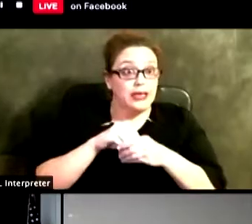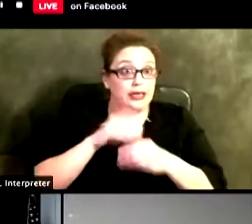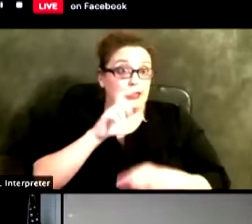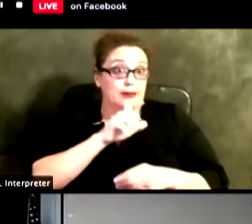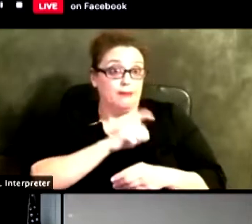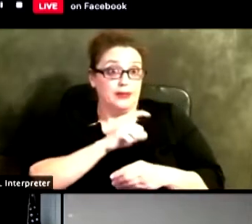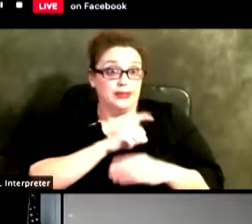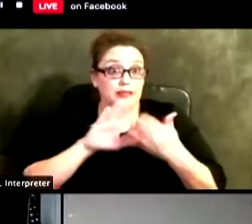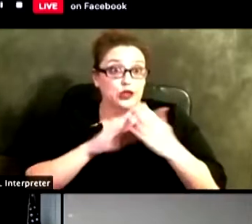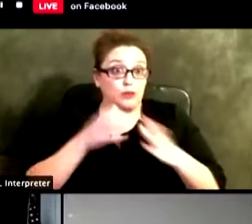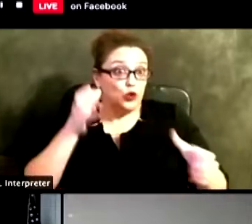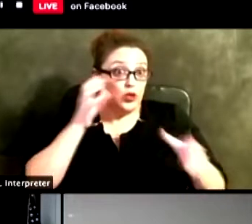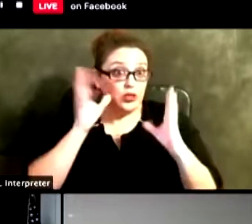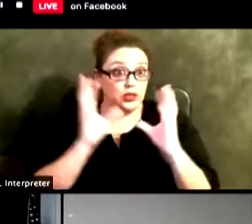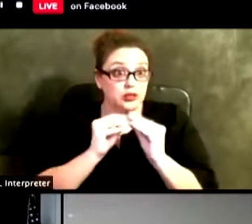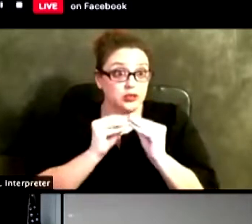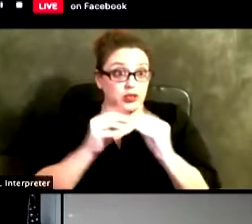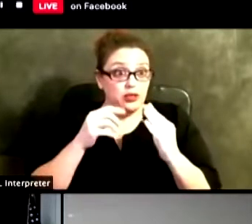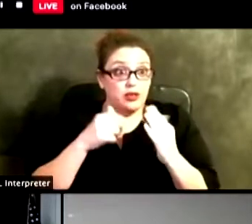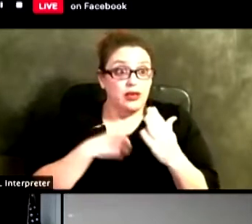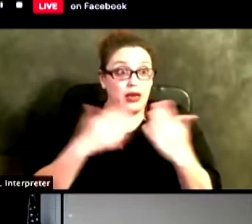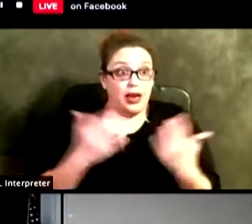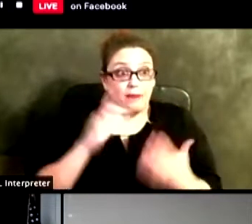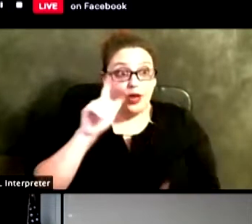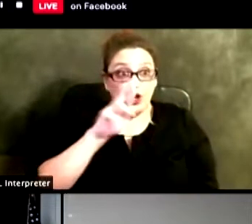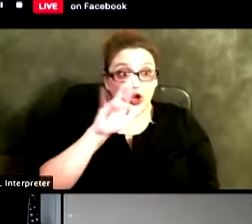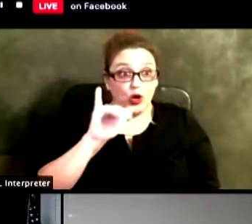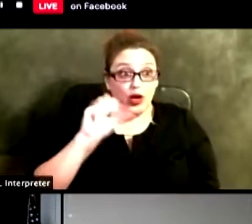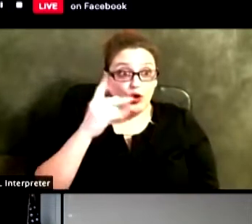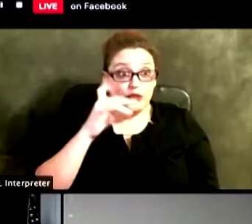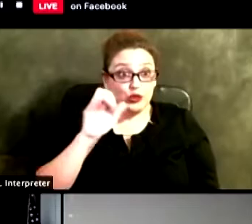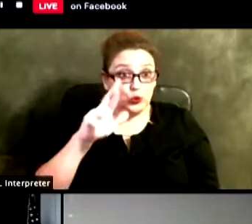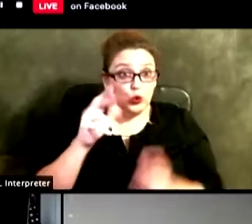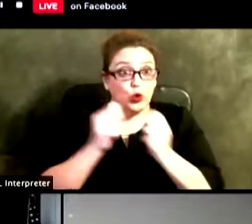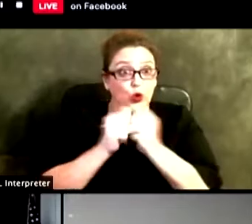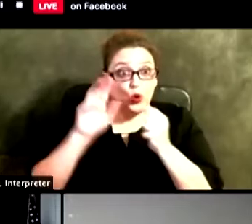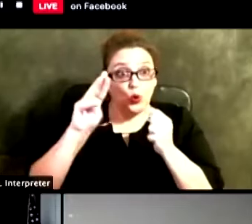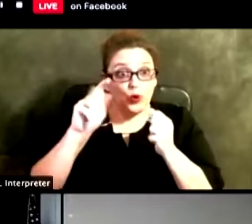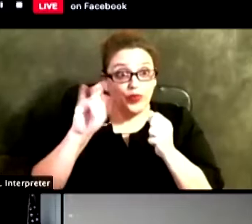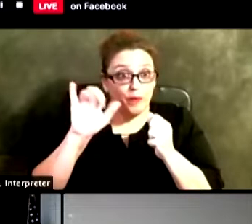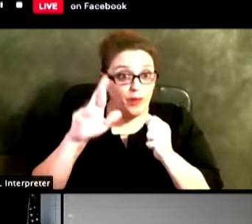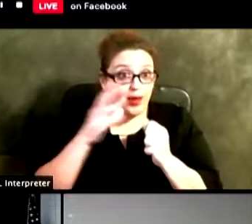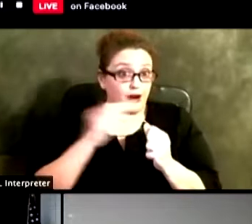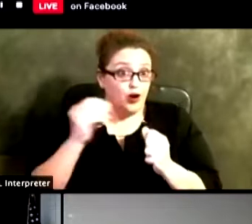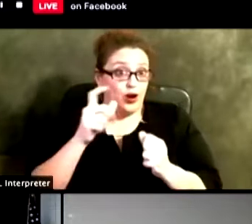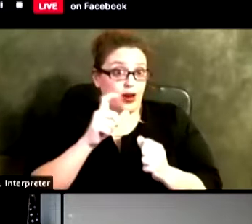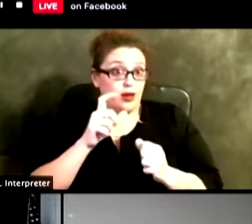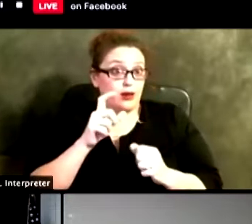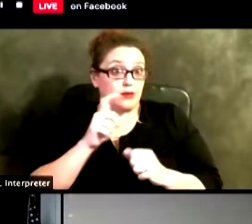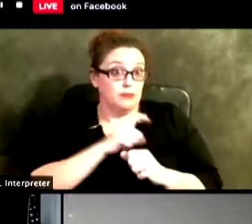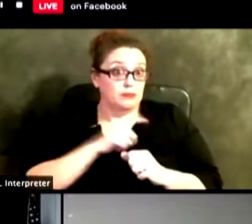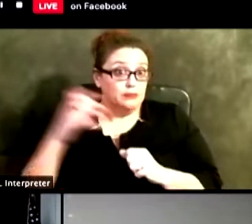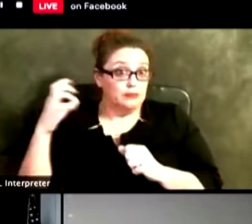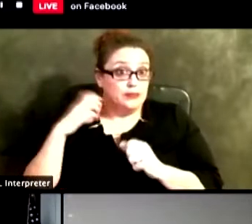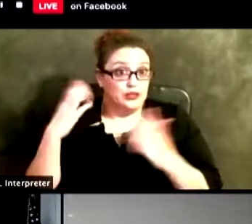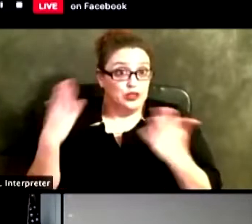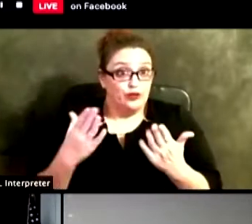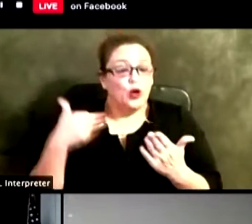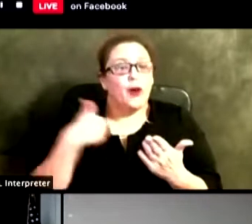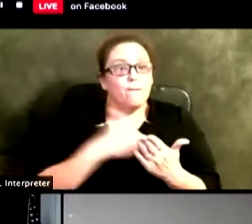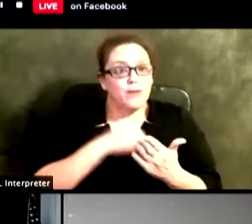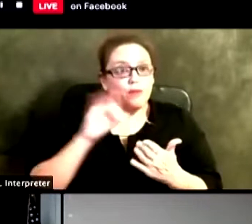joined by Mayor Erin Mendenhall, Chief Mike Brown of the Police Department, the members of the Racial Equity in Policing Commission, the members of the Salt Lake